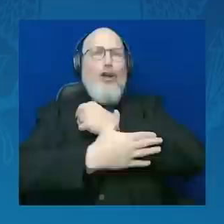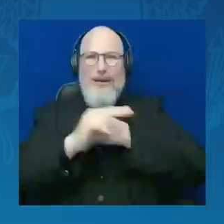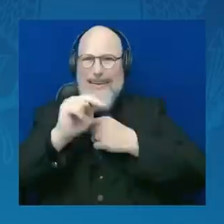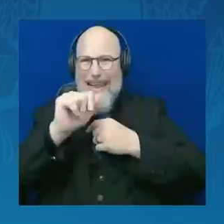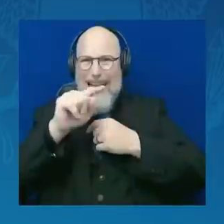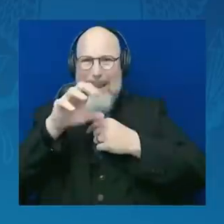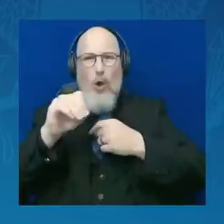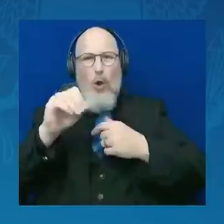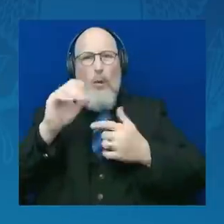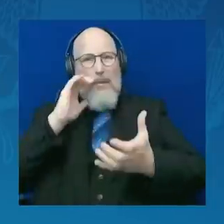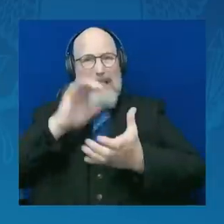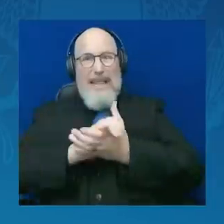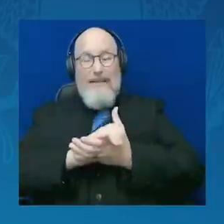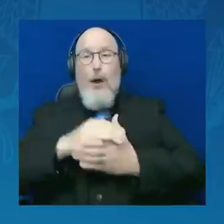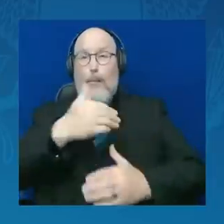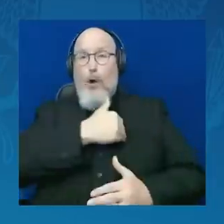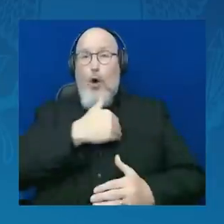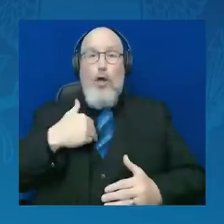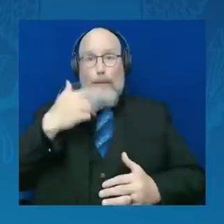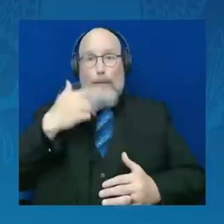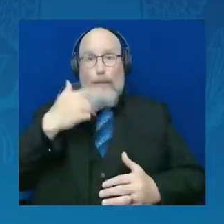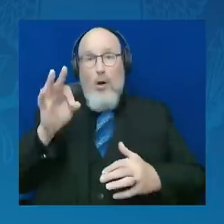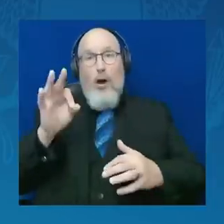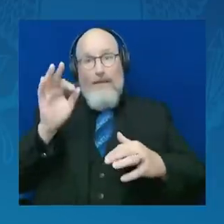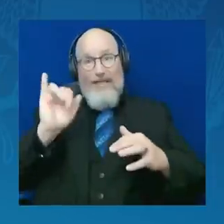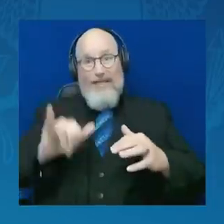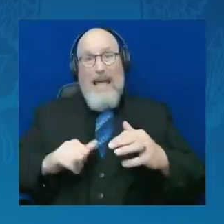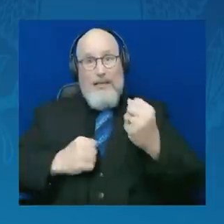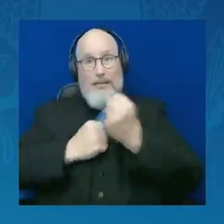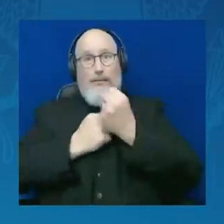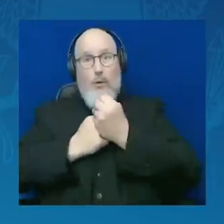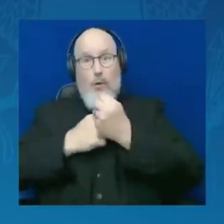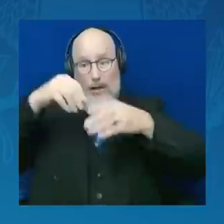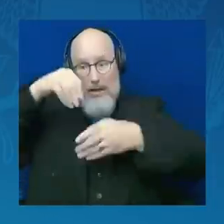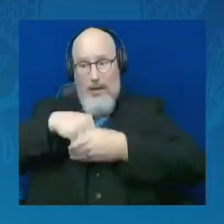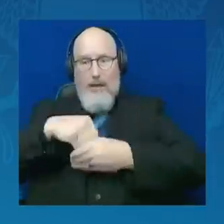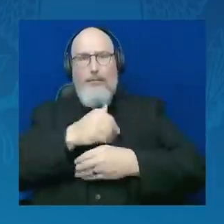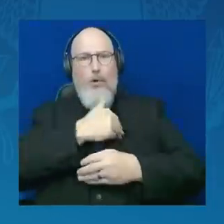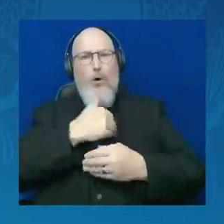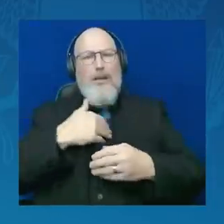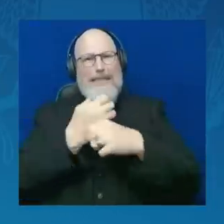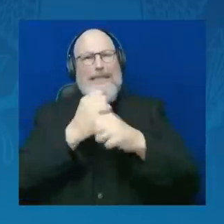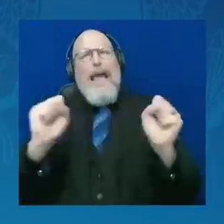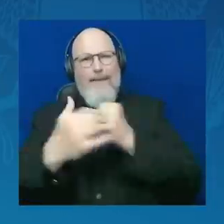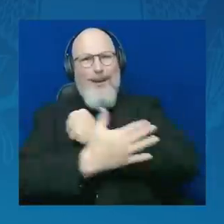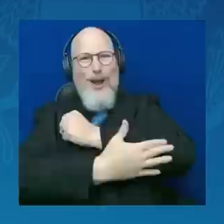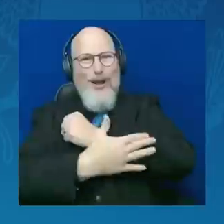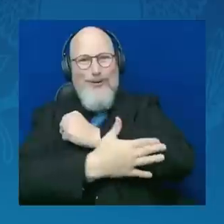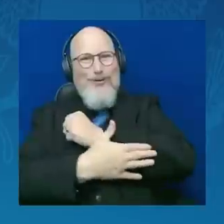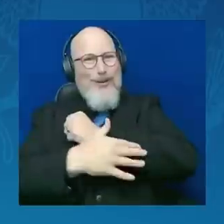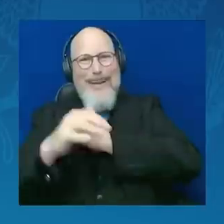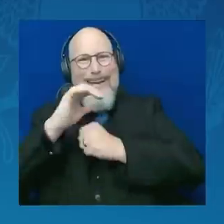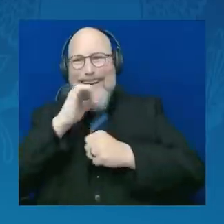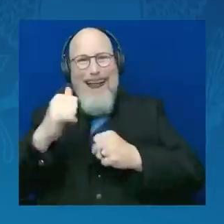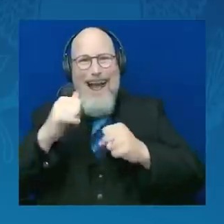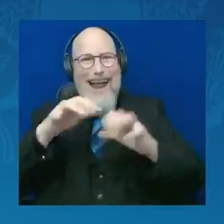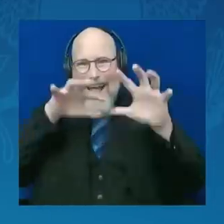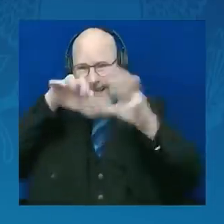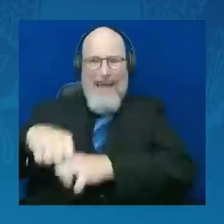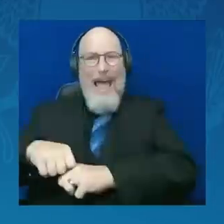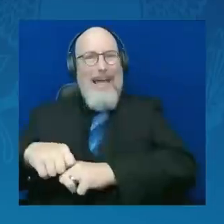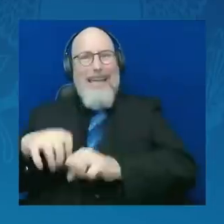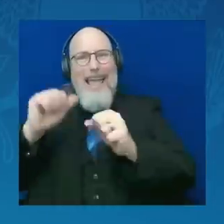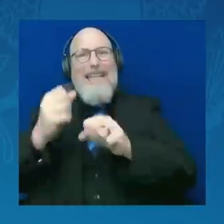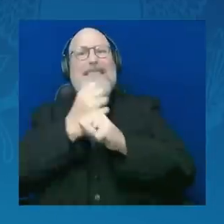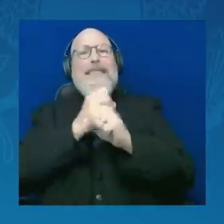to that presence, is a safe country, a country which is not going to be attacked, a country where you can safely wait out this difficult